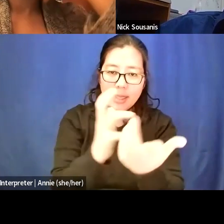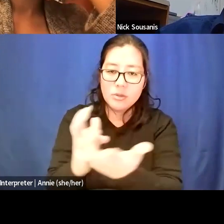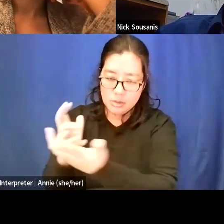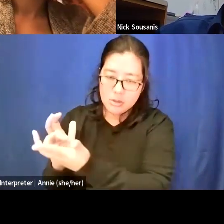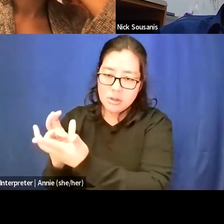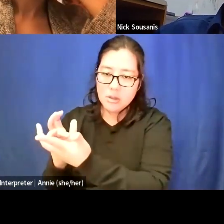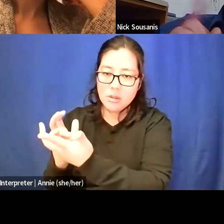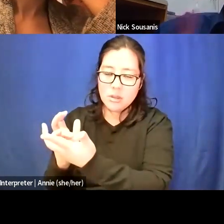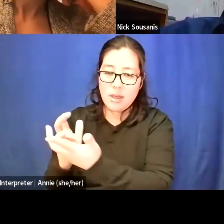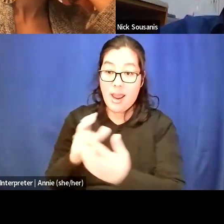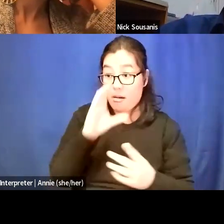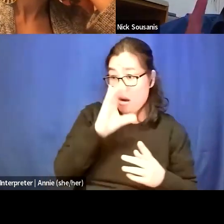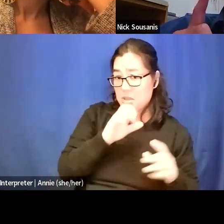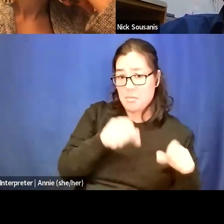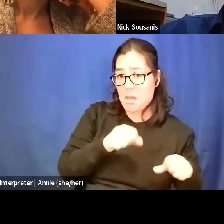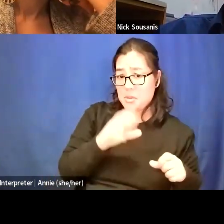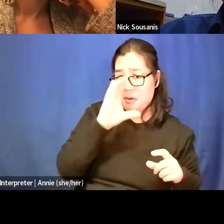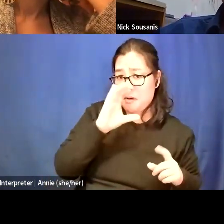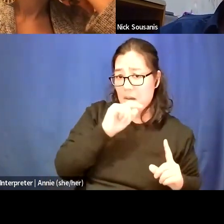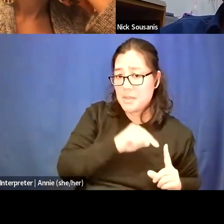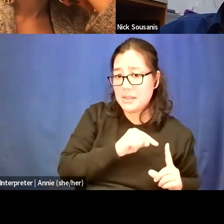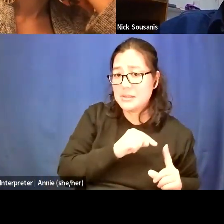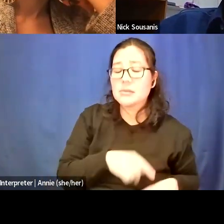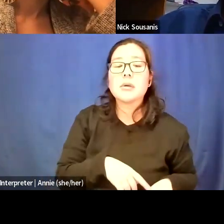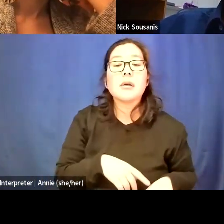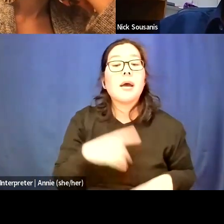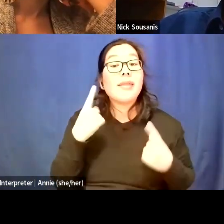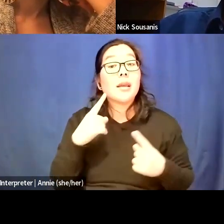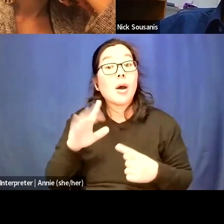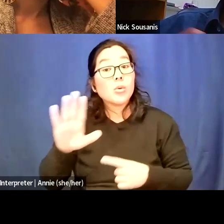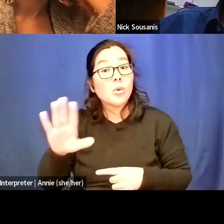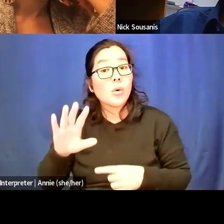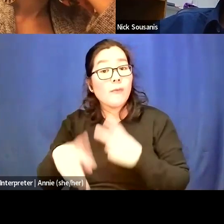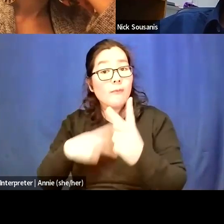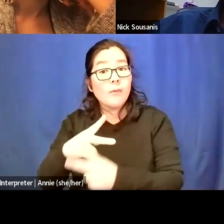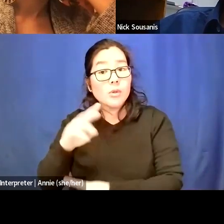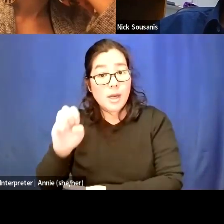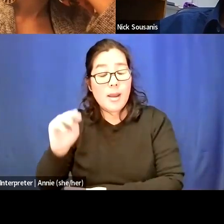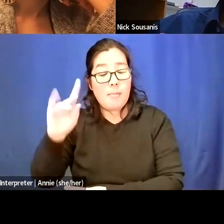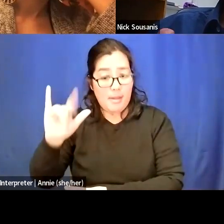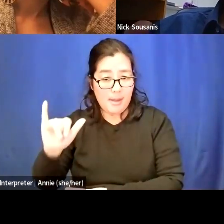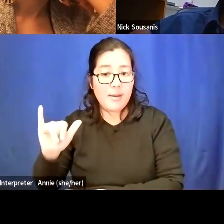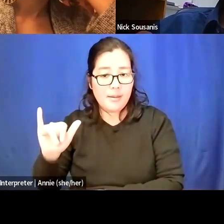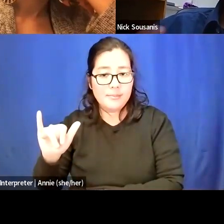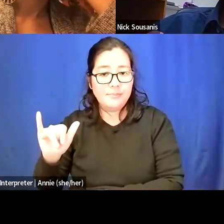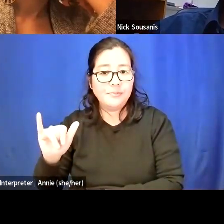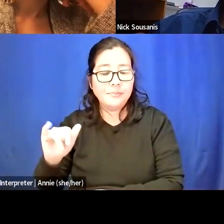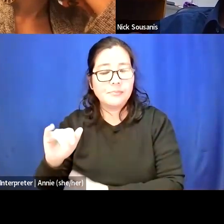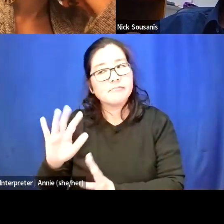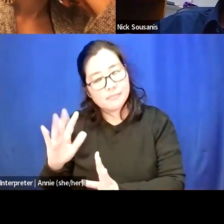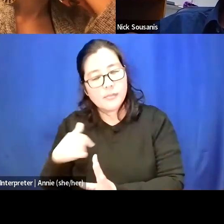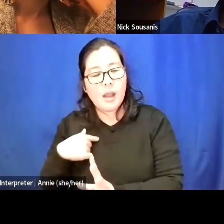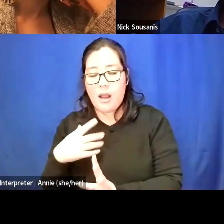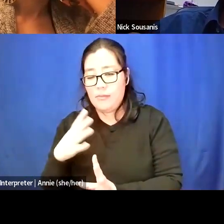and what comics can do. And I'll say one last thing, thinking about the version that you did, Emily. I mean, I kept pushing, I've been a fan of